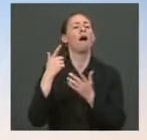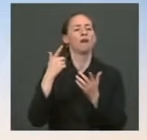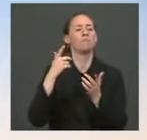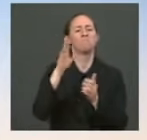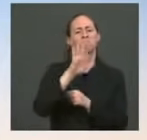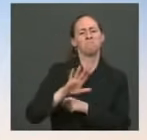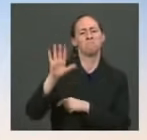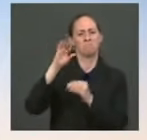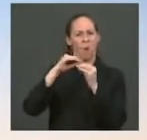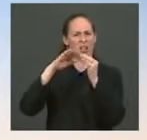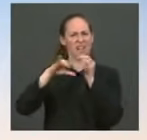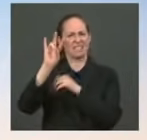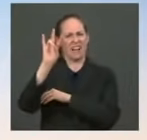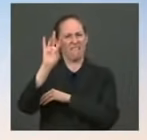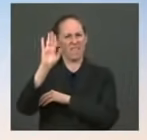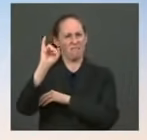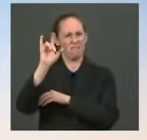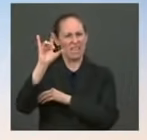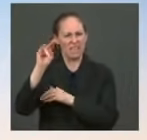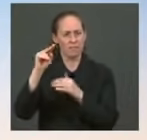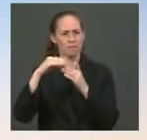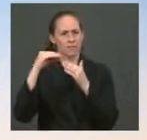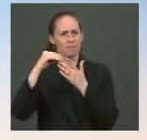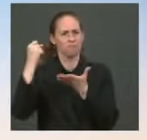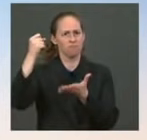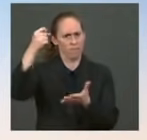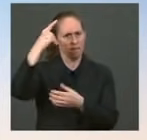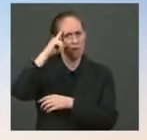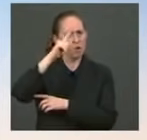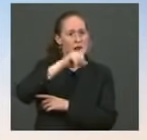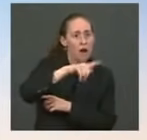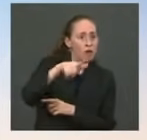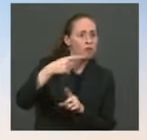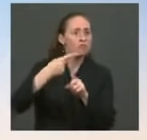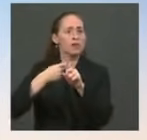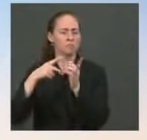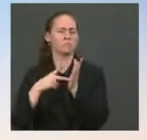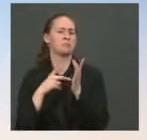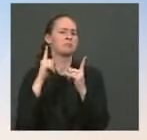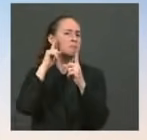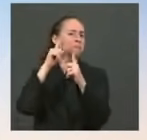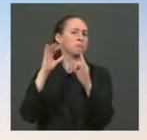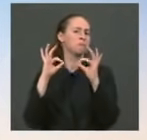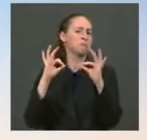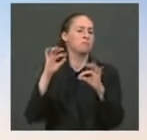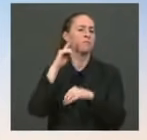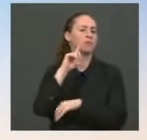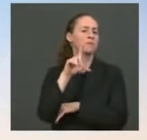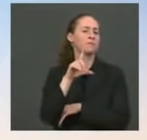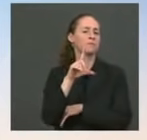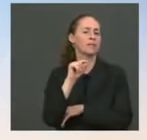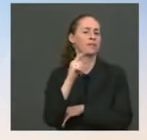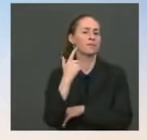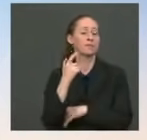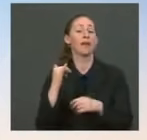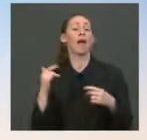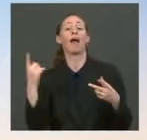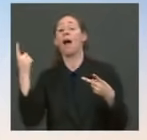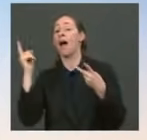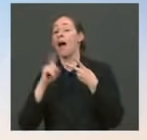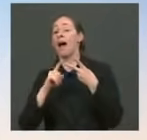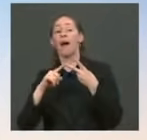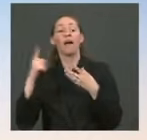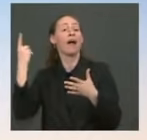spending, which would have a very meaningful positive impact on 2021. And just quickly on the week ahead, we'll obviously